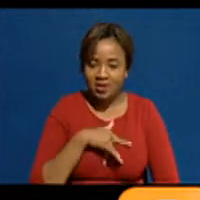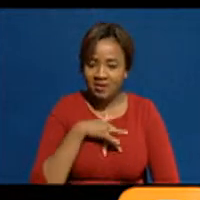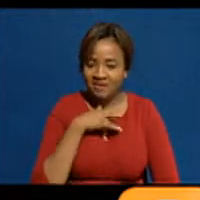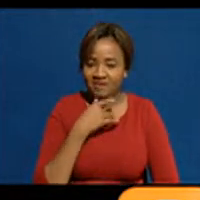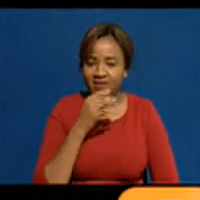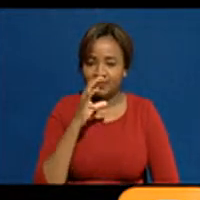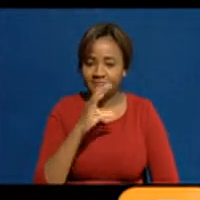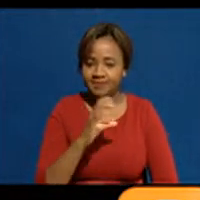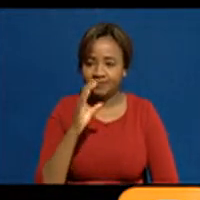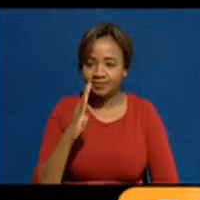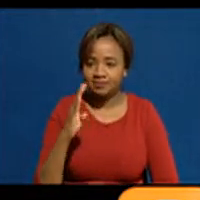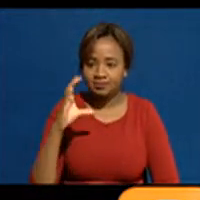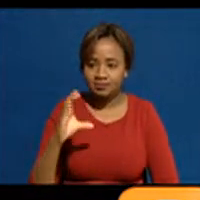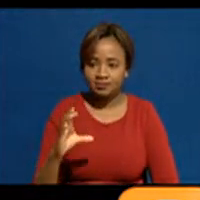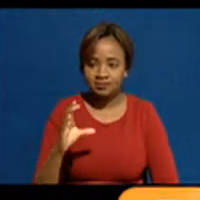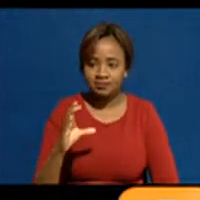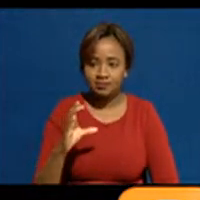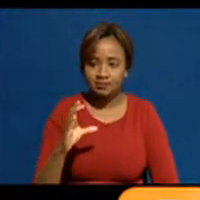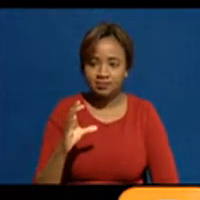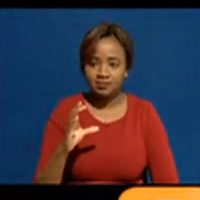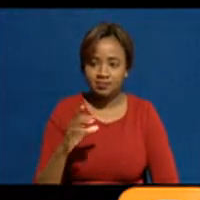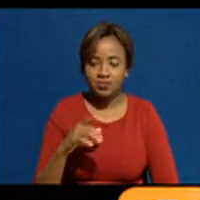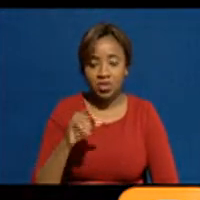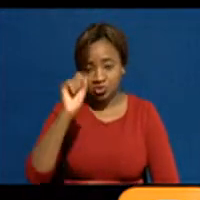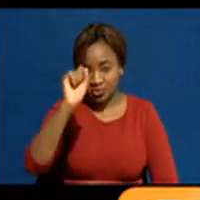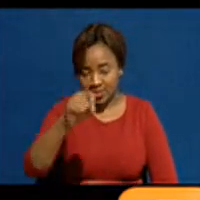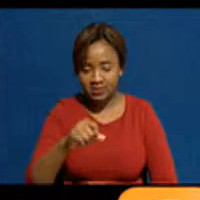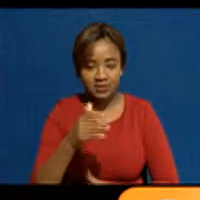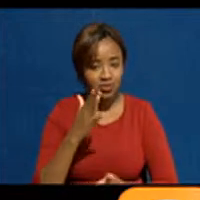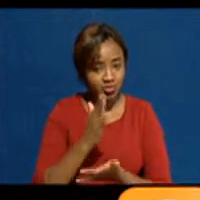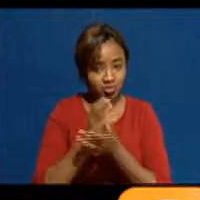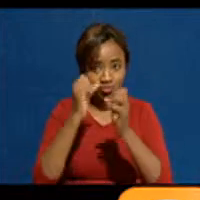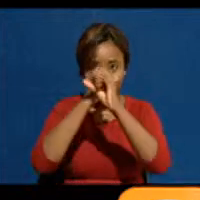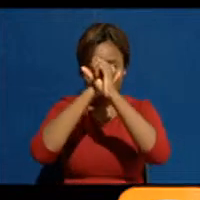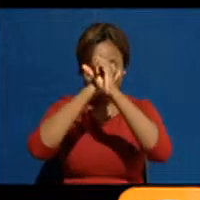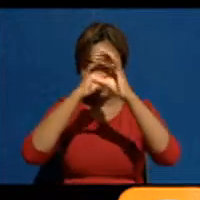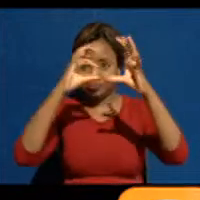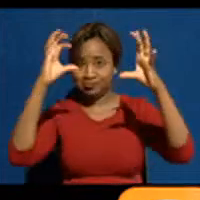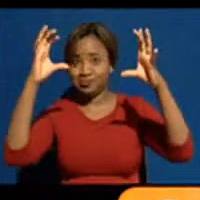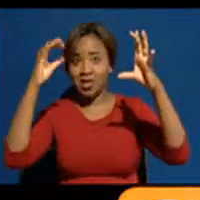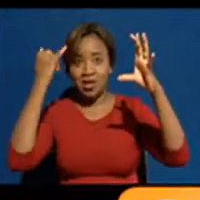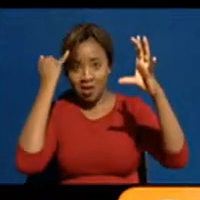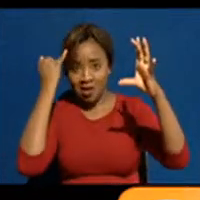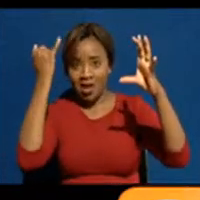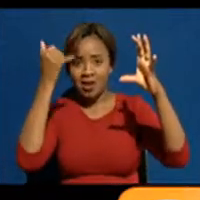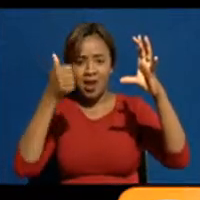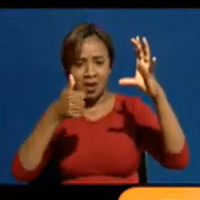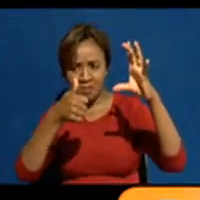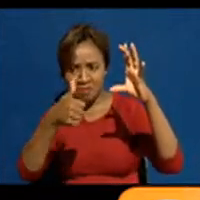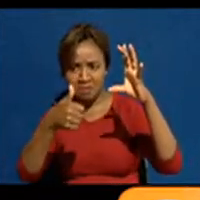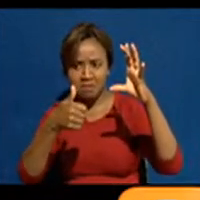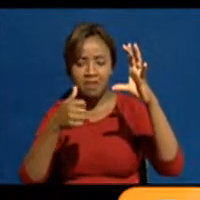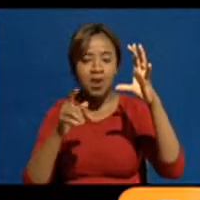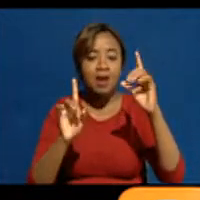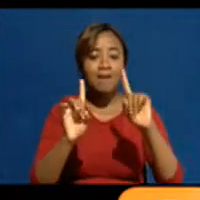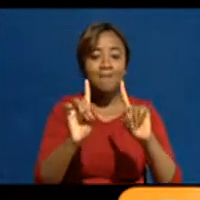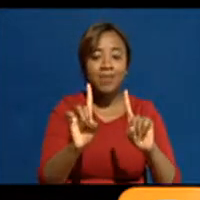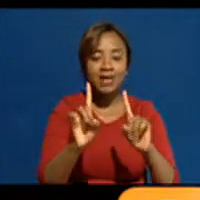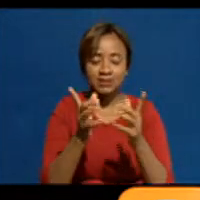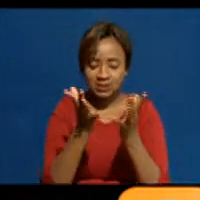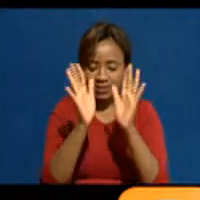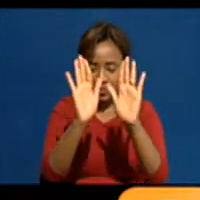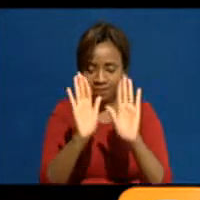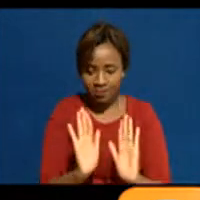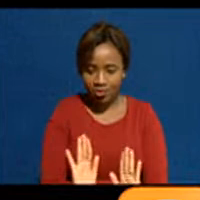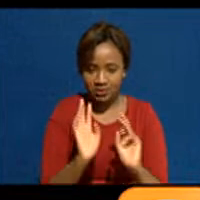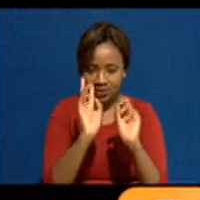CBC, it was a good idea, yes, but I think we needed to do a bit more of research.